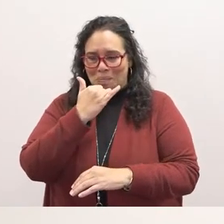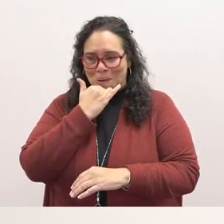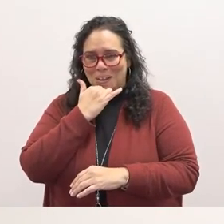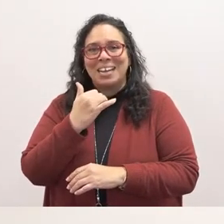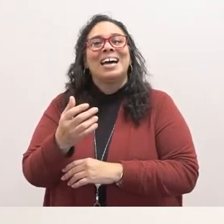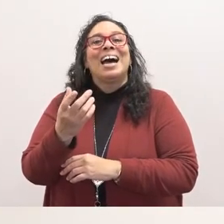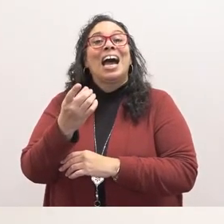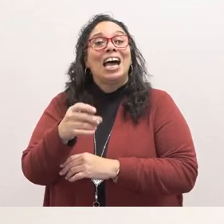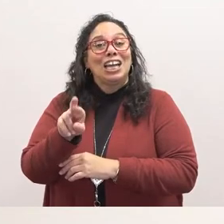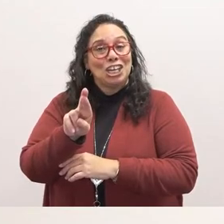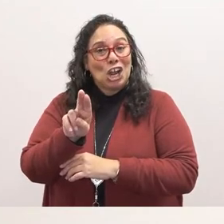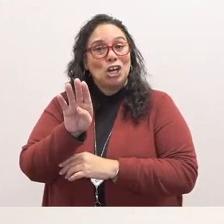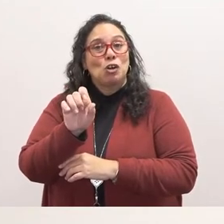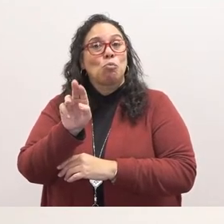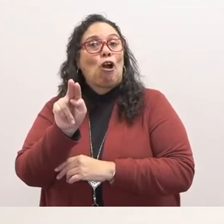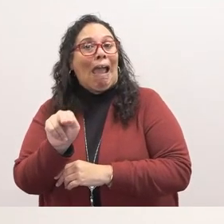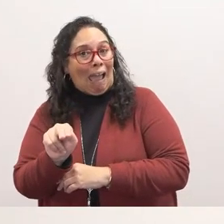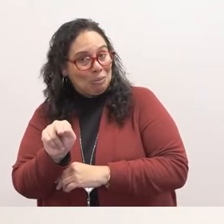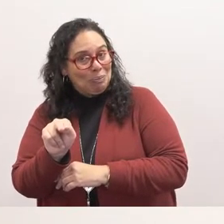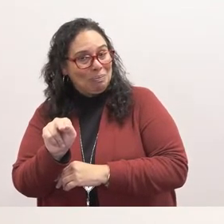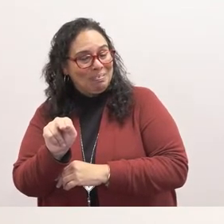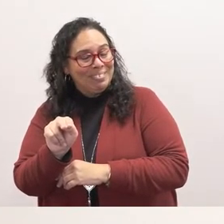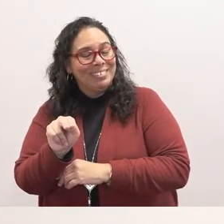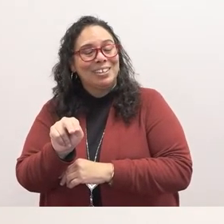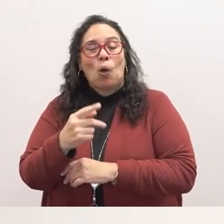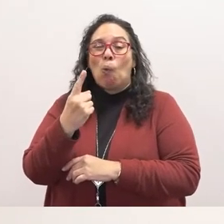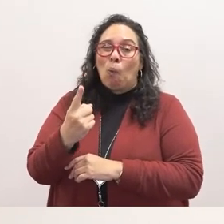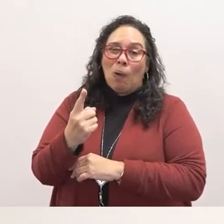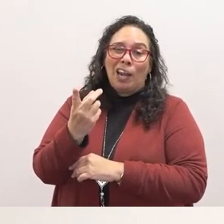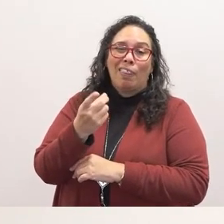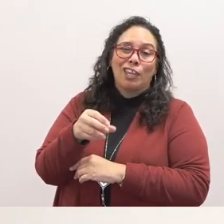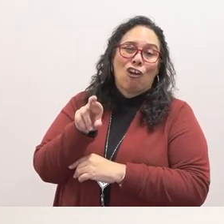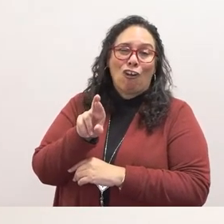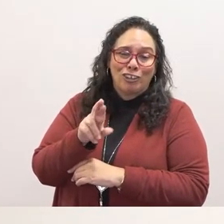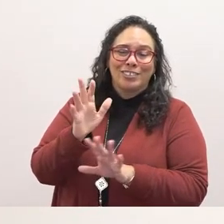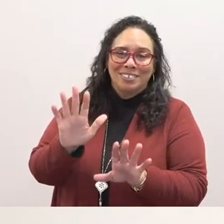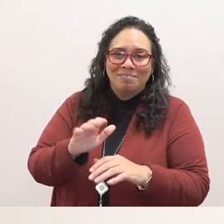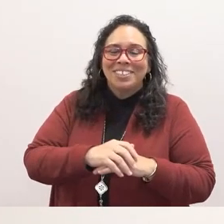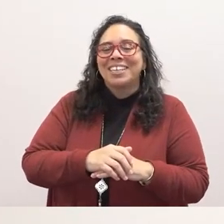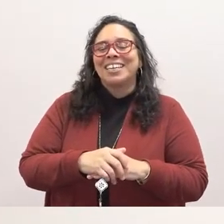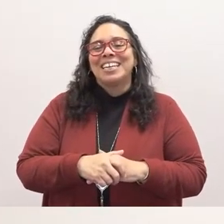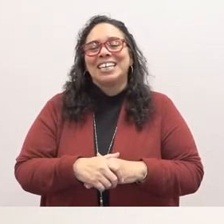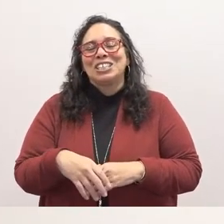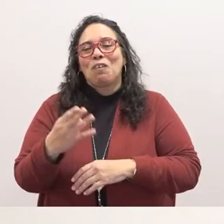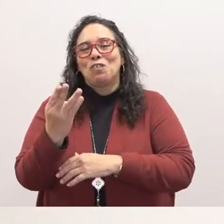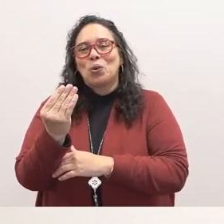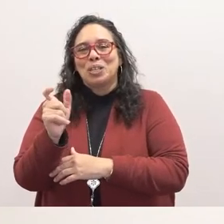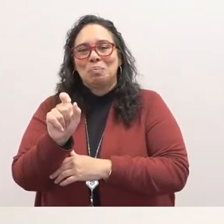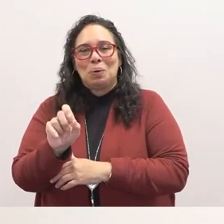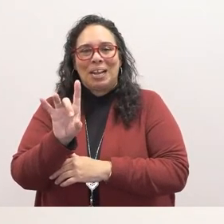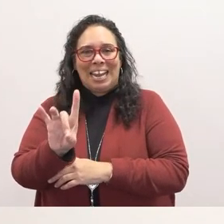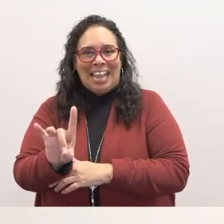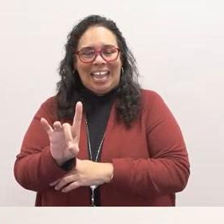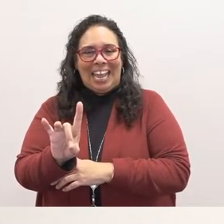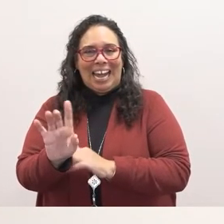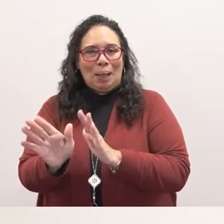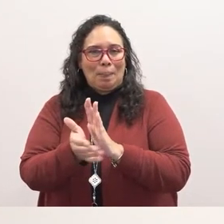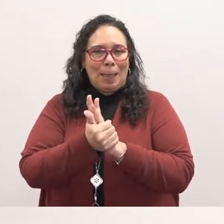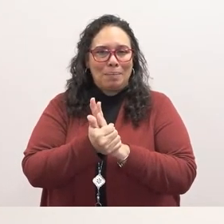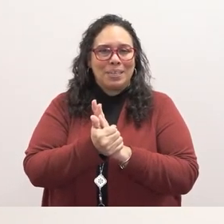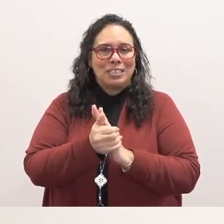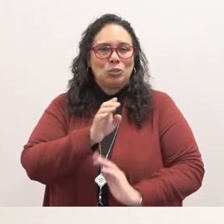one of the doctors on this side of the room, talk about item number 14.8, amendment to board